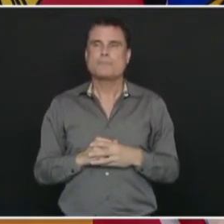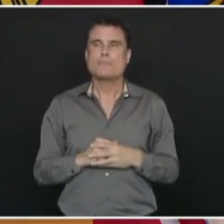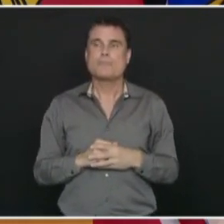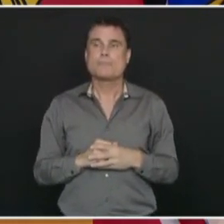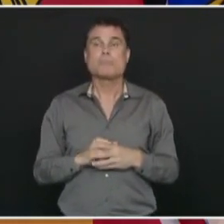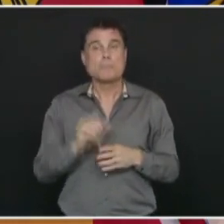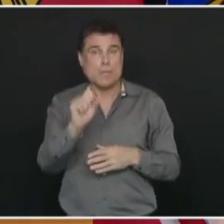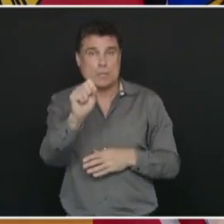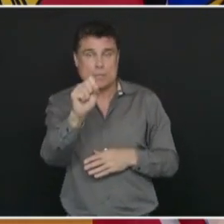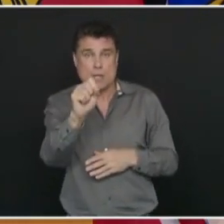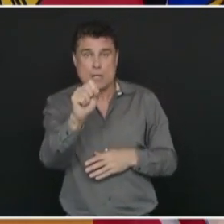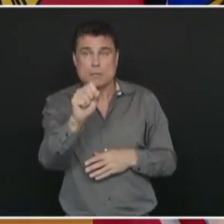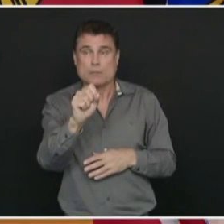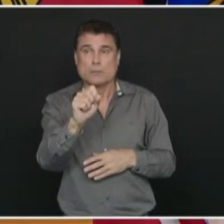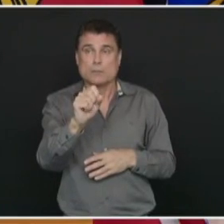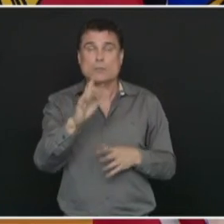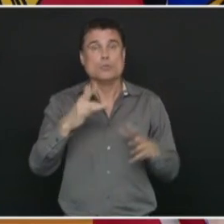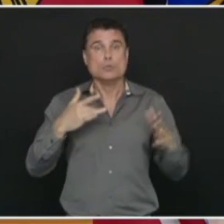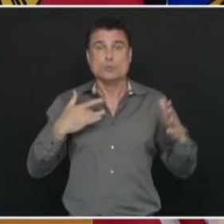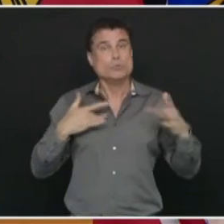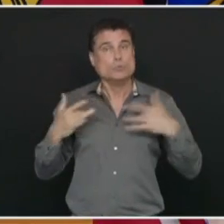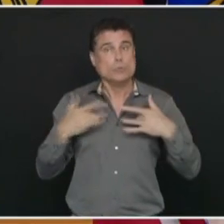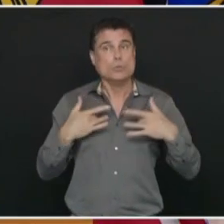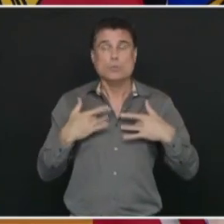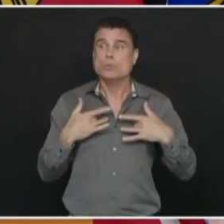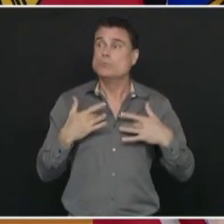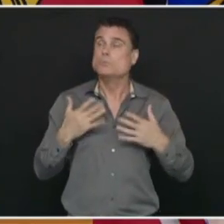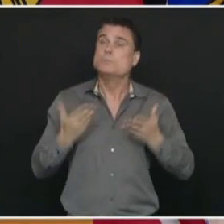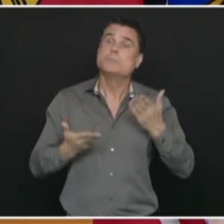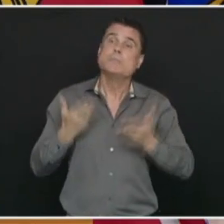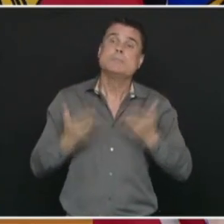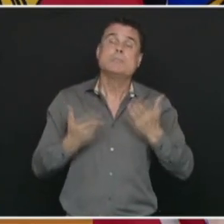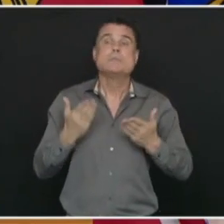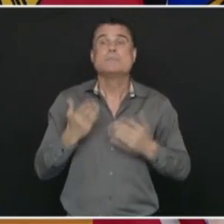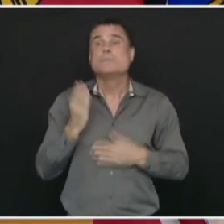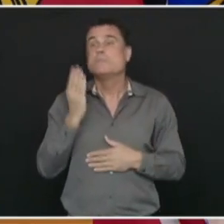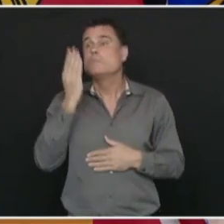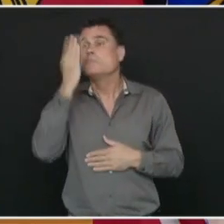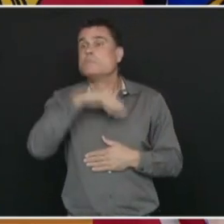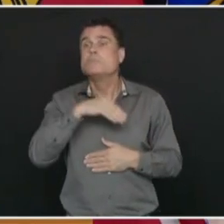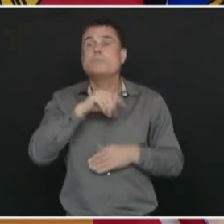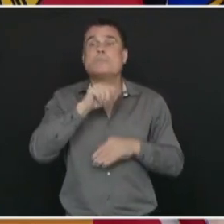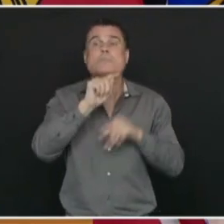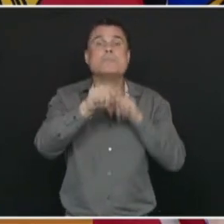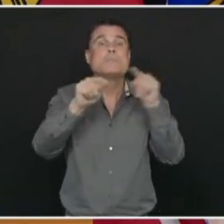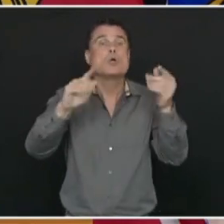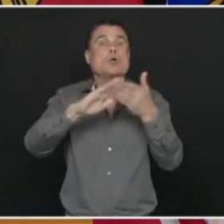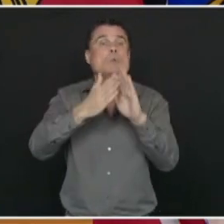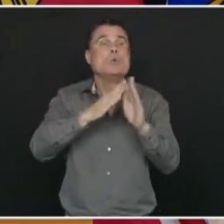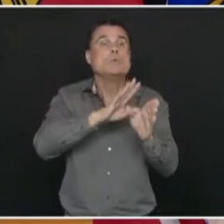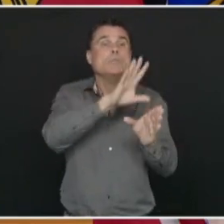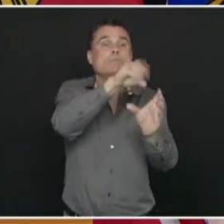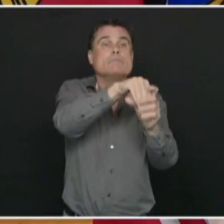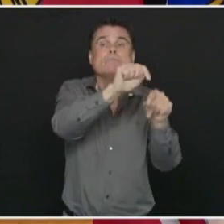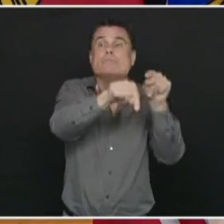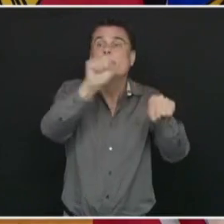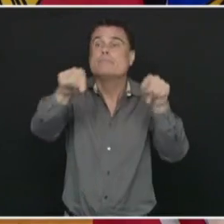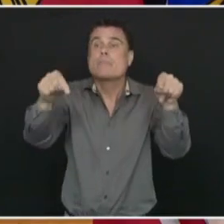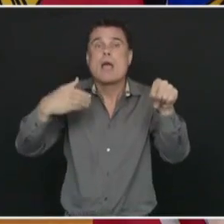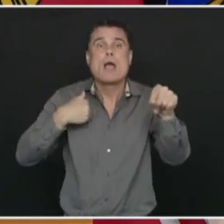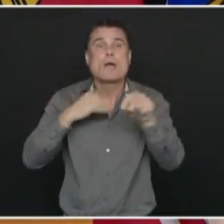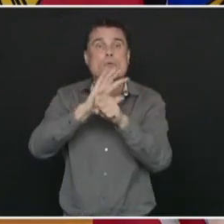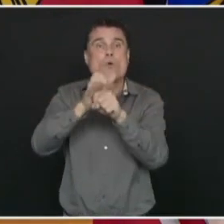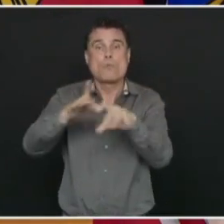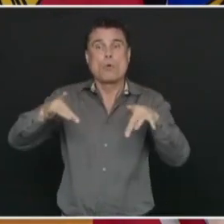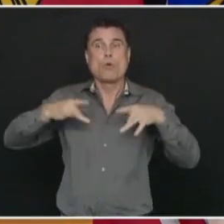clusters or outbreaks or risk for people impacting on our healthcare system. So the testing has gone up a